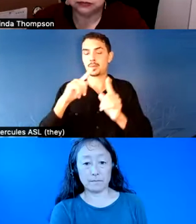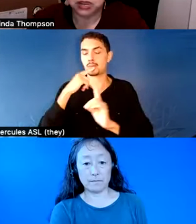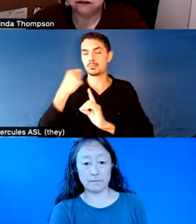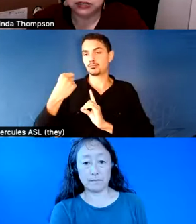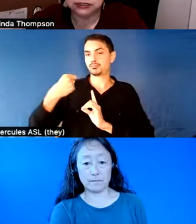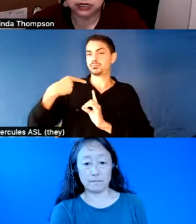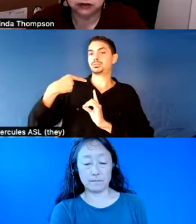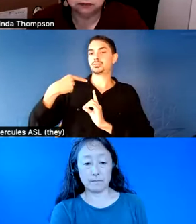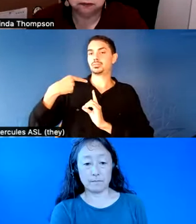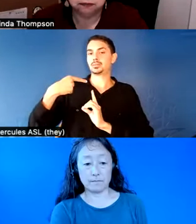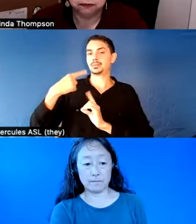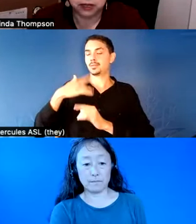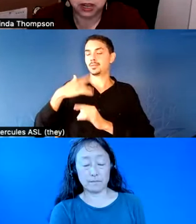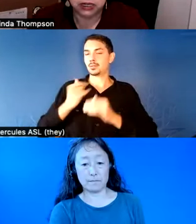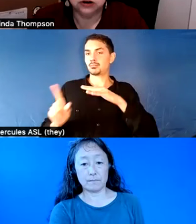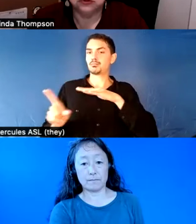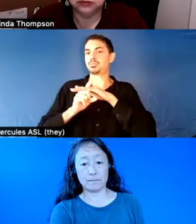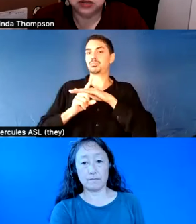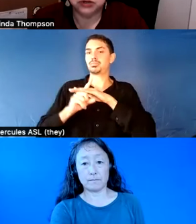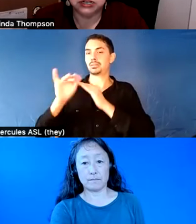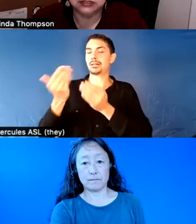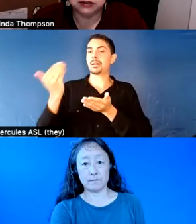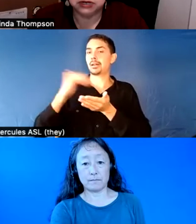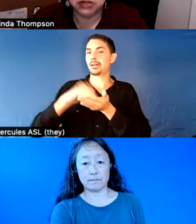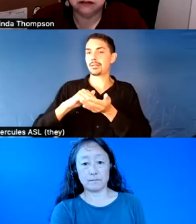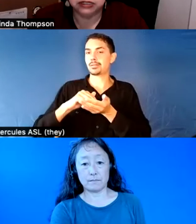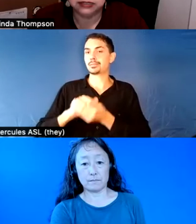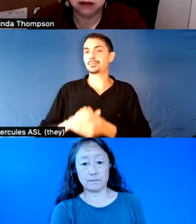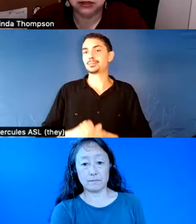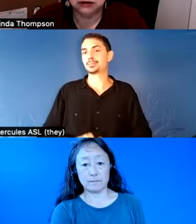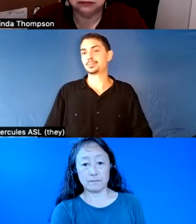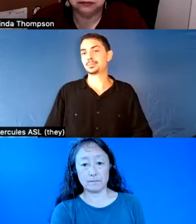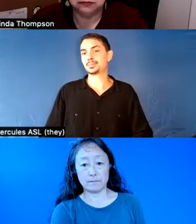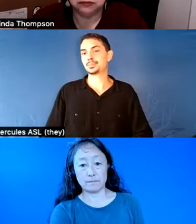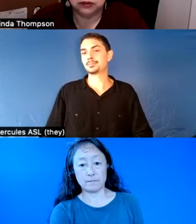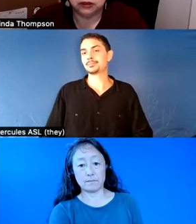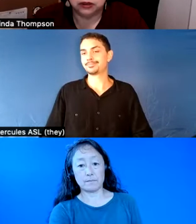this manifesting again, or we might witness somebody having this happen.